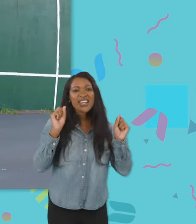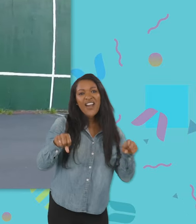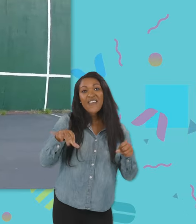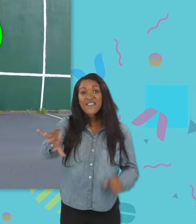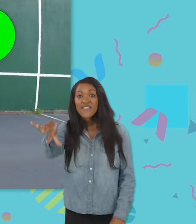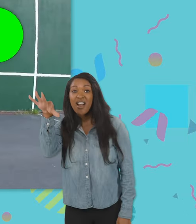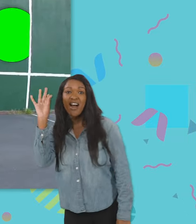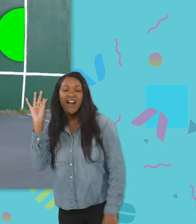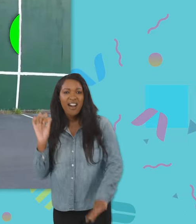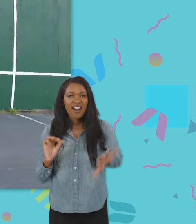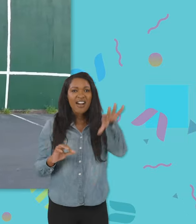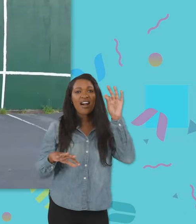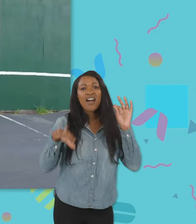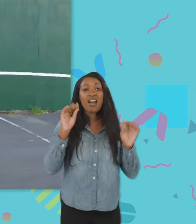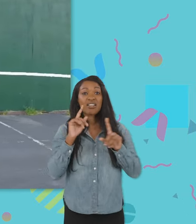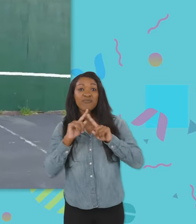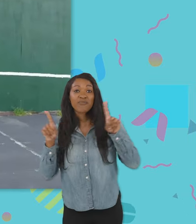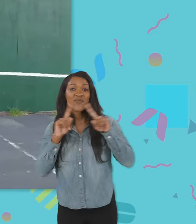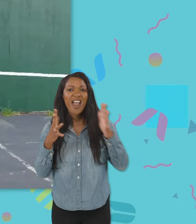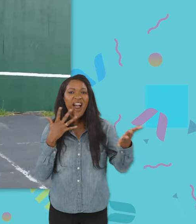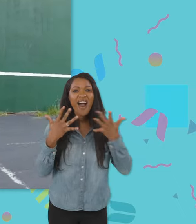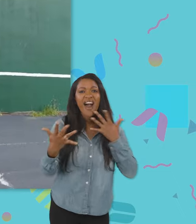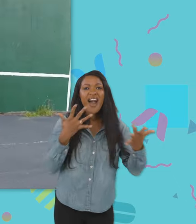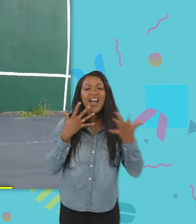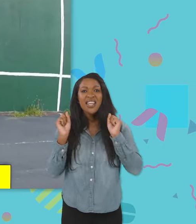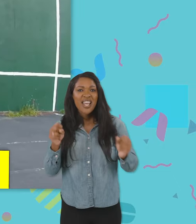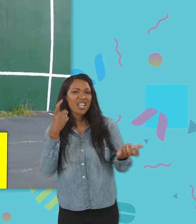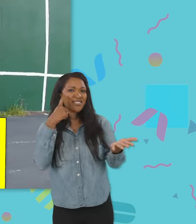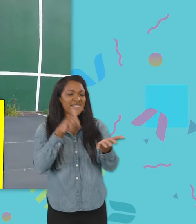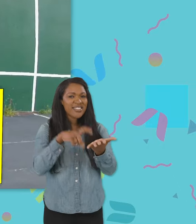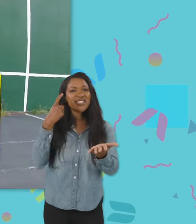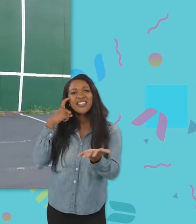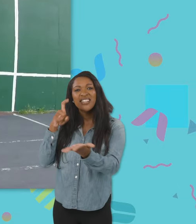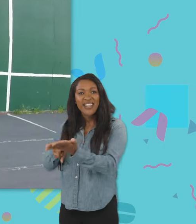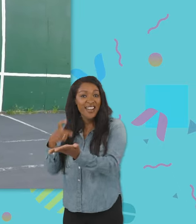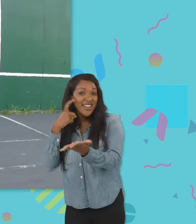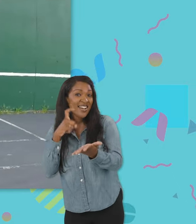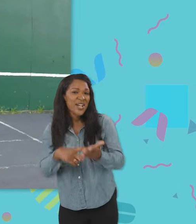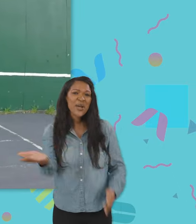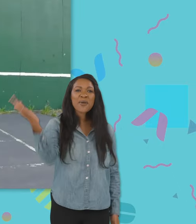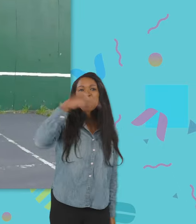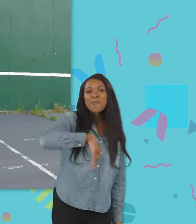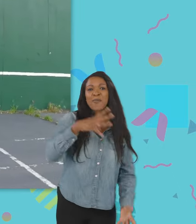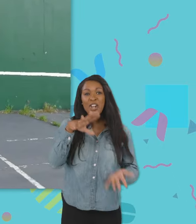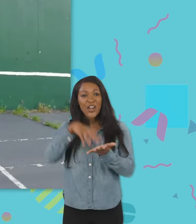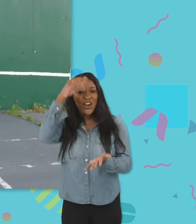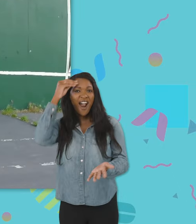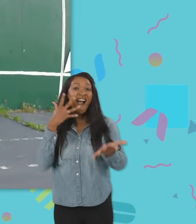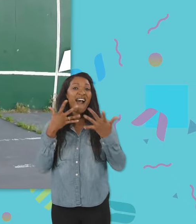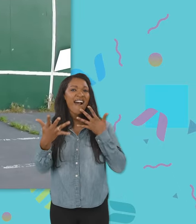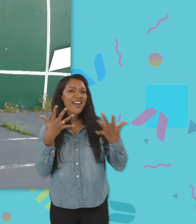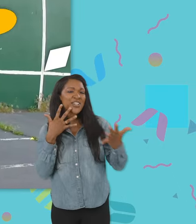look, there's a color to be found. Every single thing has a color to be seen. Come learn